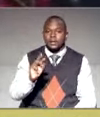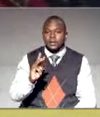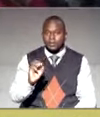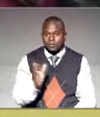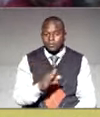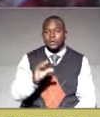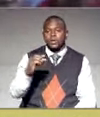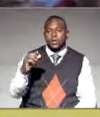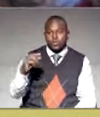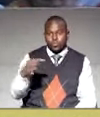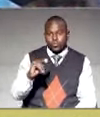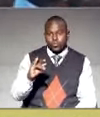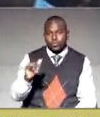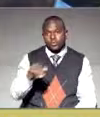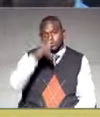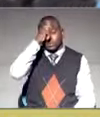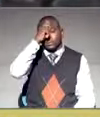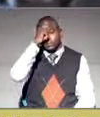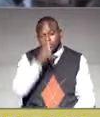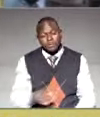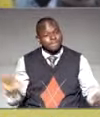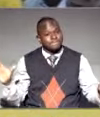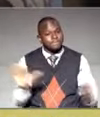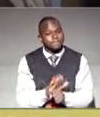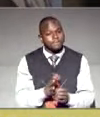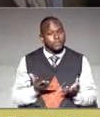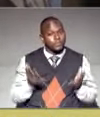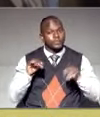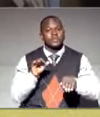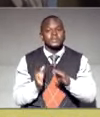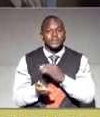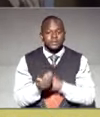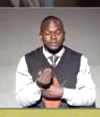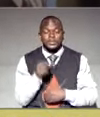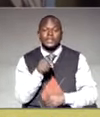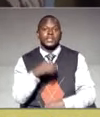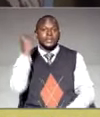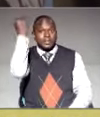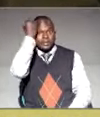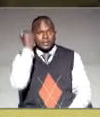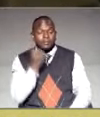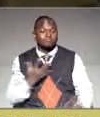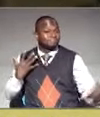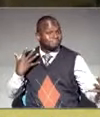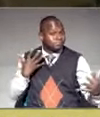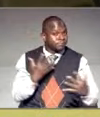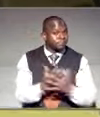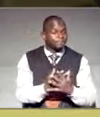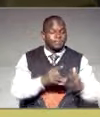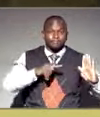in the Makindye-based court that was full to capacity this morning. This court hereby sentences you as